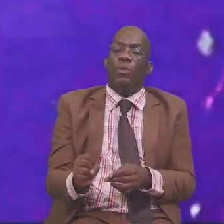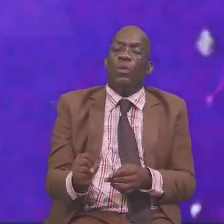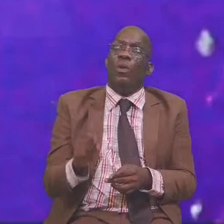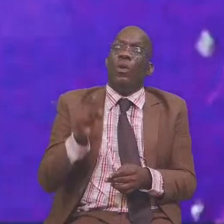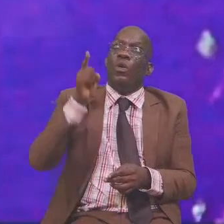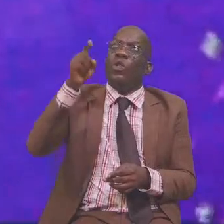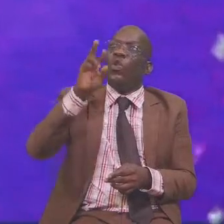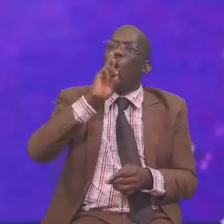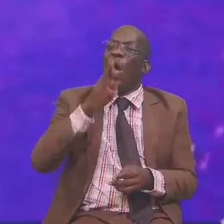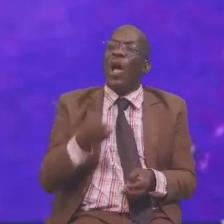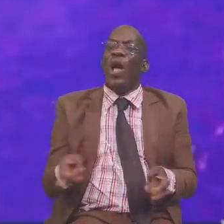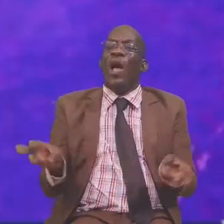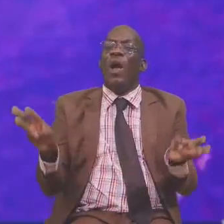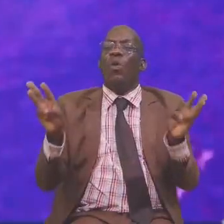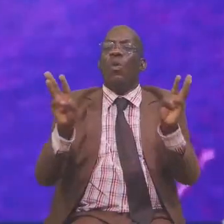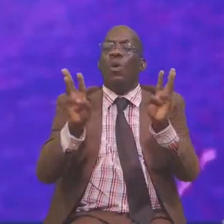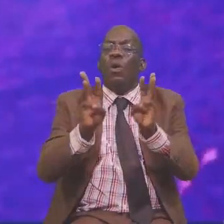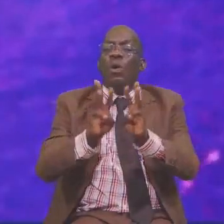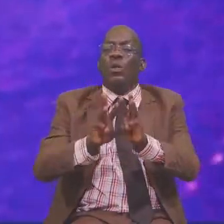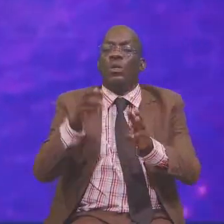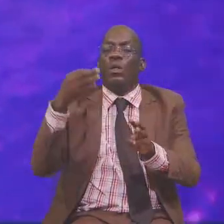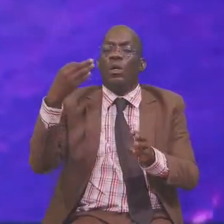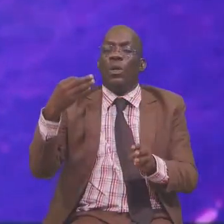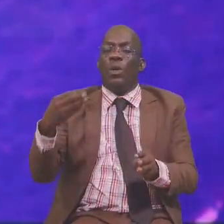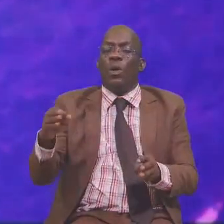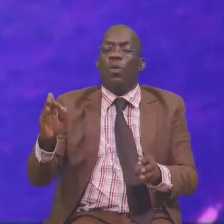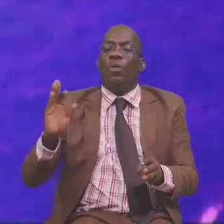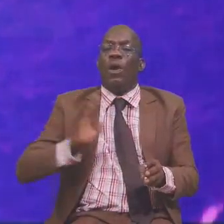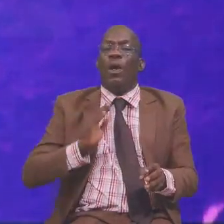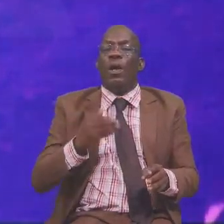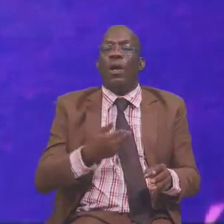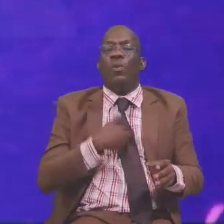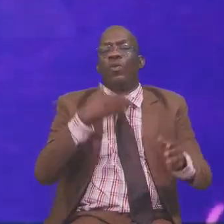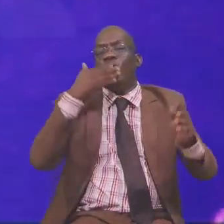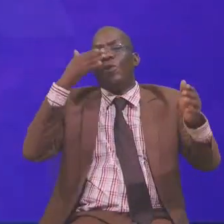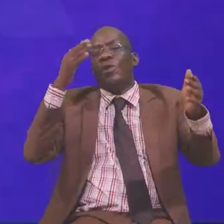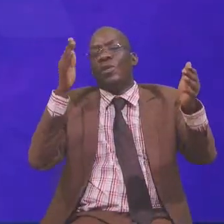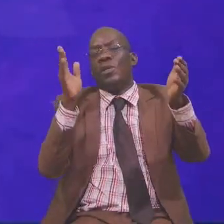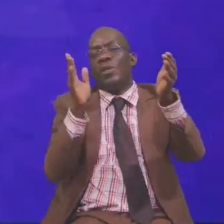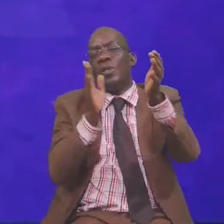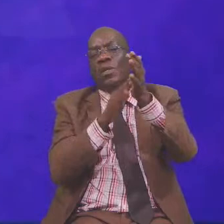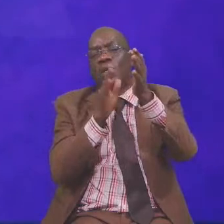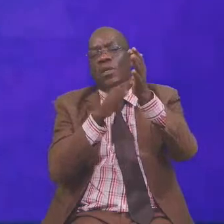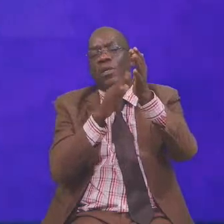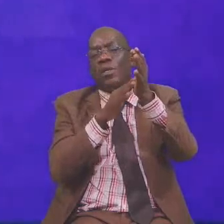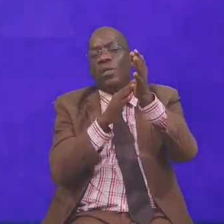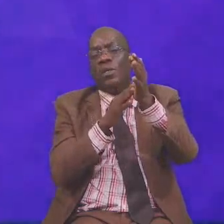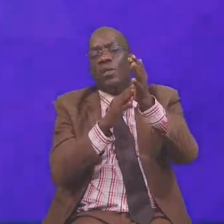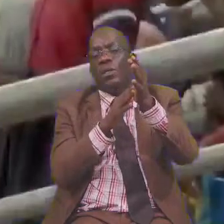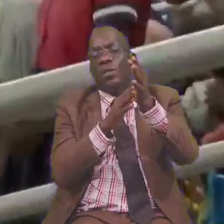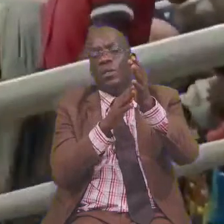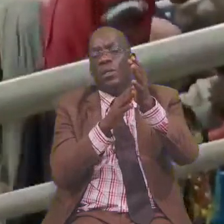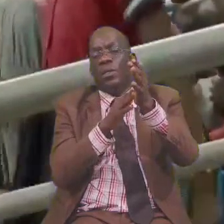are worthy of all praise.